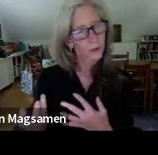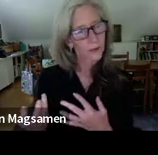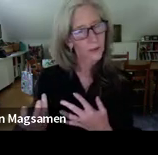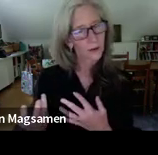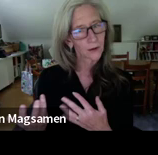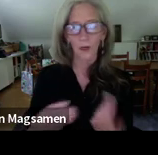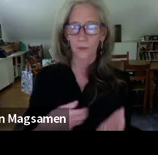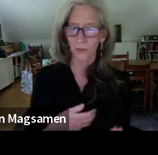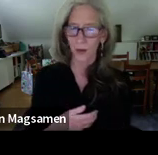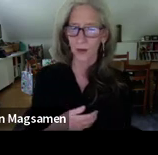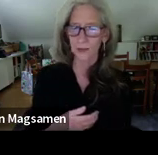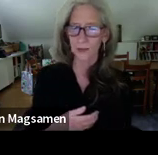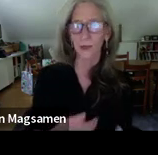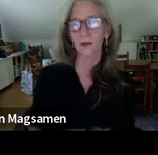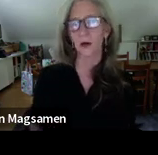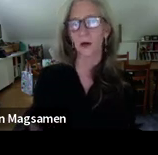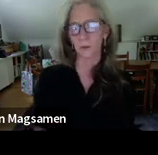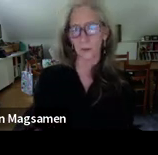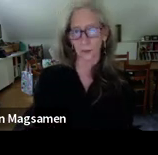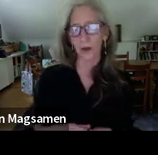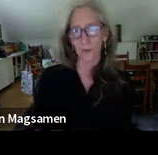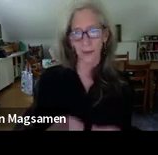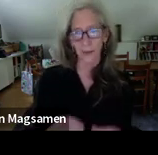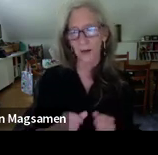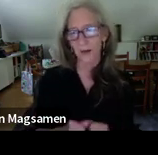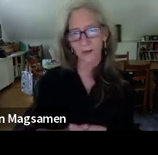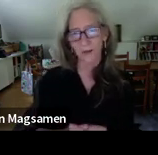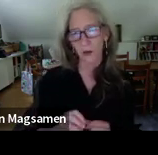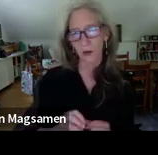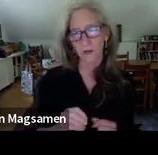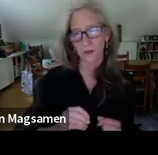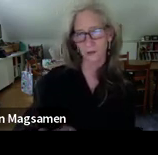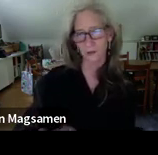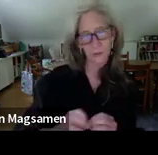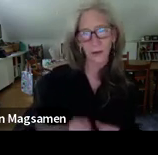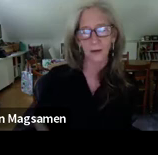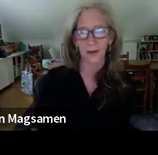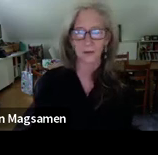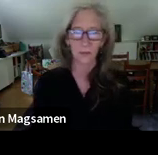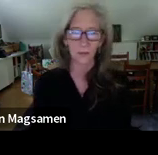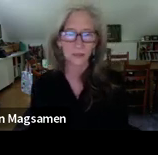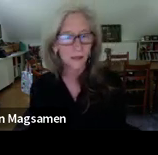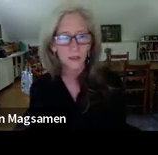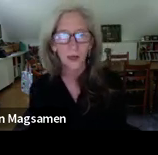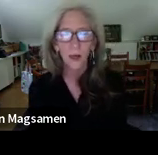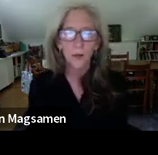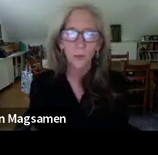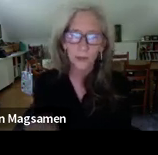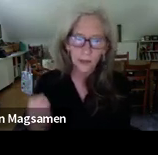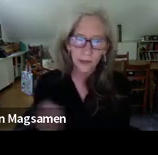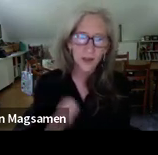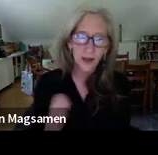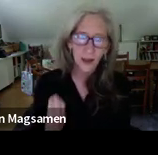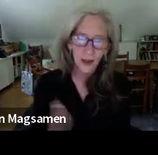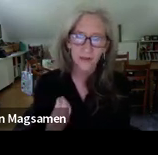different sensory profile. So my hearing might be better than my eyesight. I may not have as strong a sense of smell